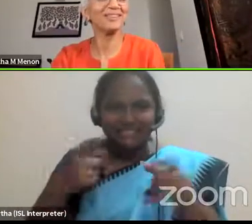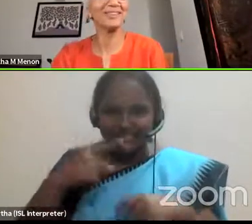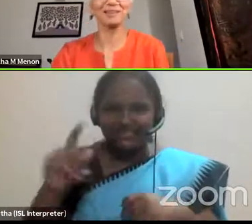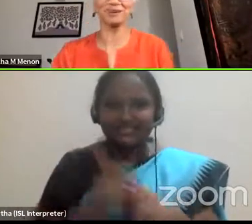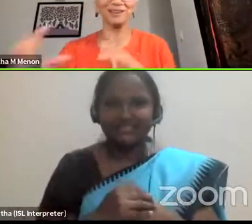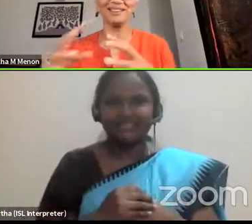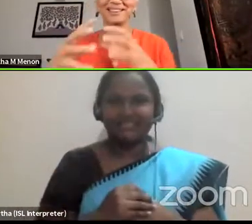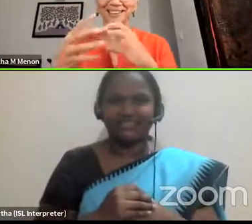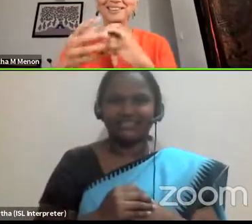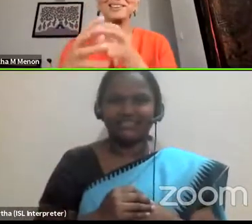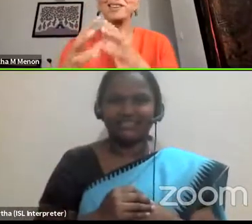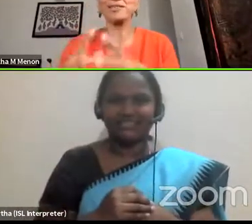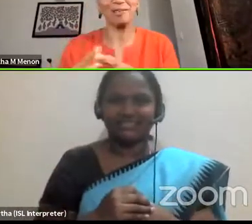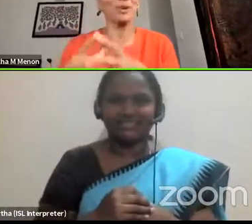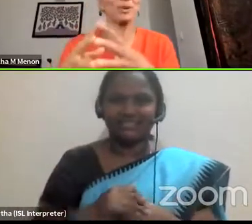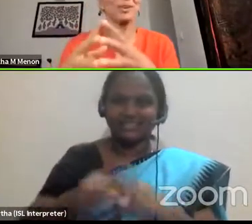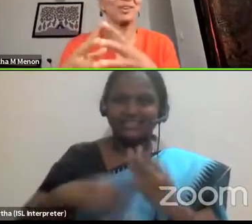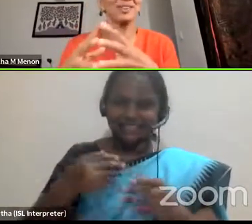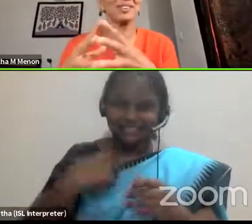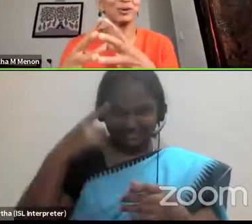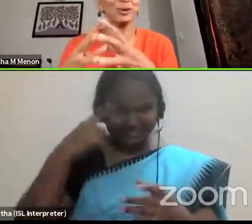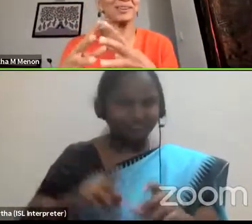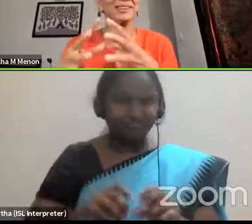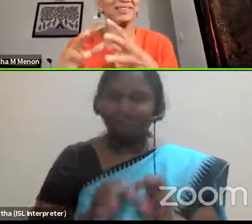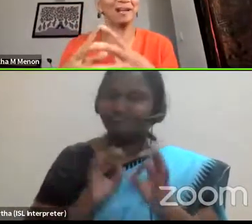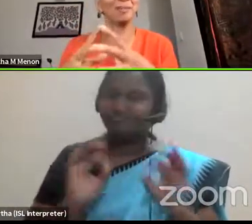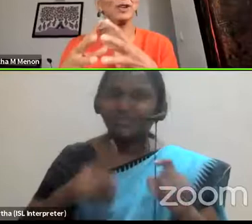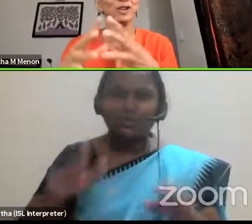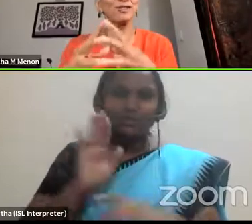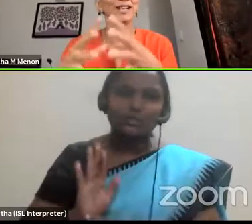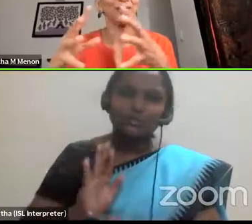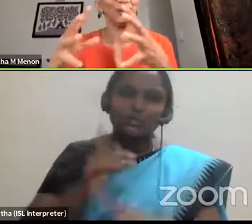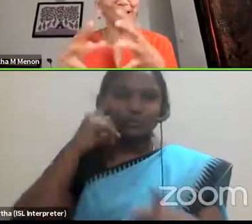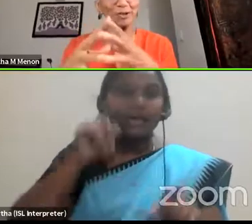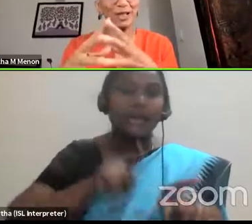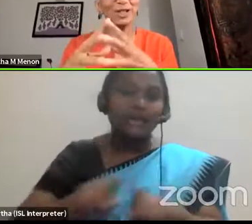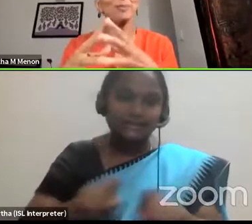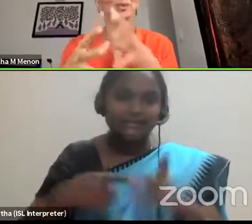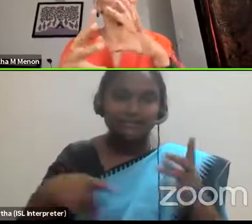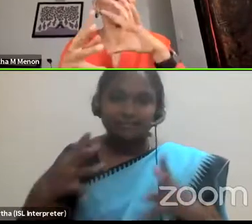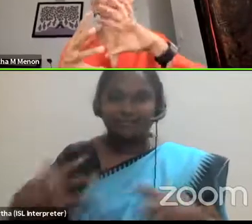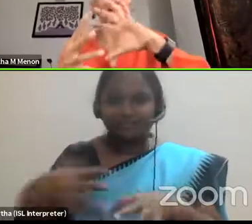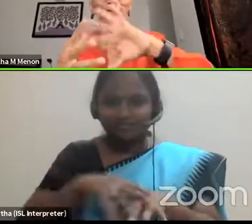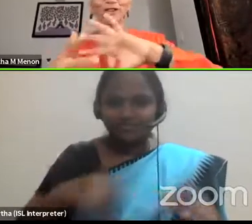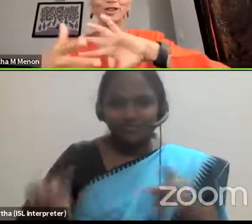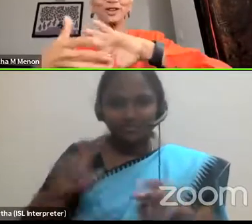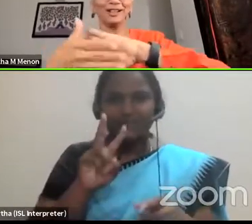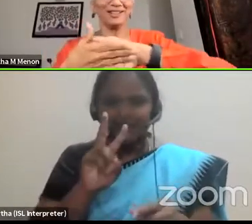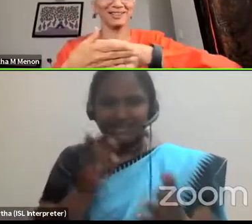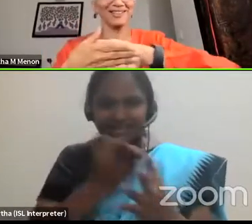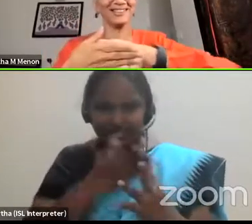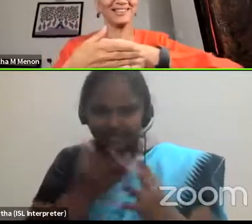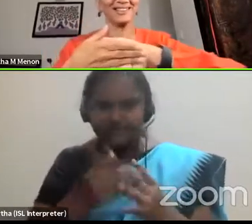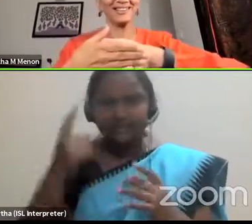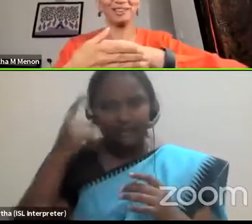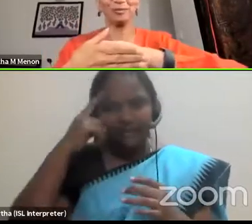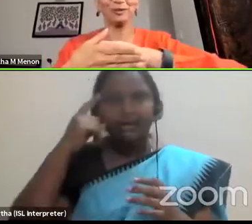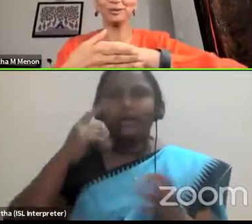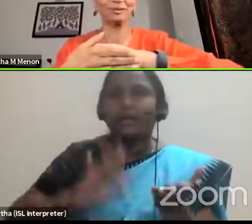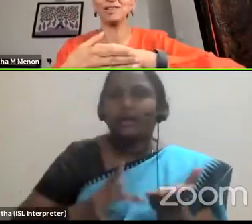me, this is fabulous because this is showing the example of collaboration between technology and